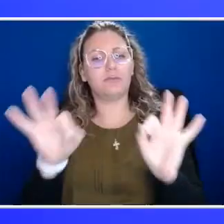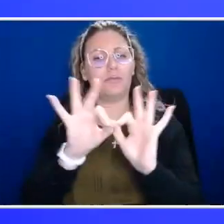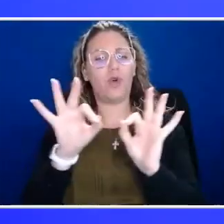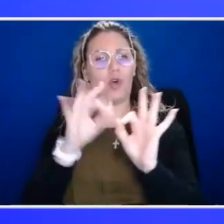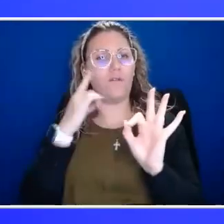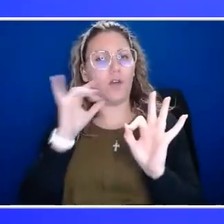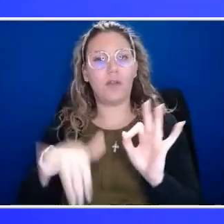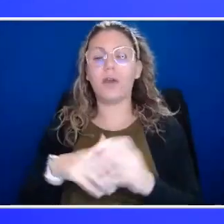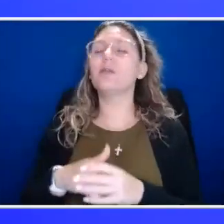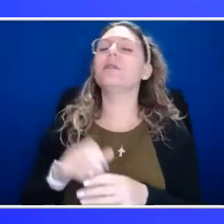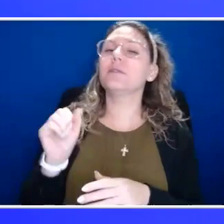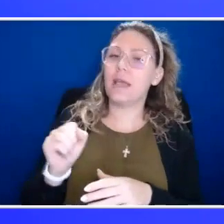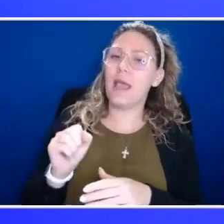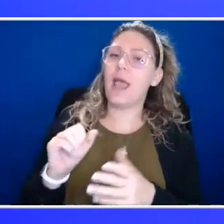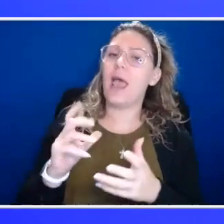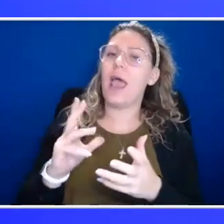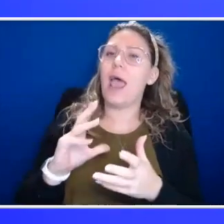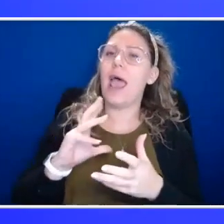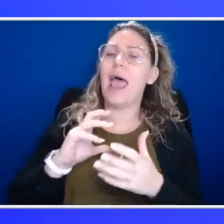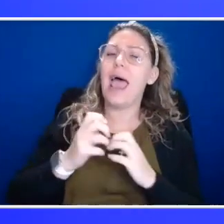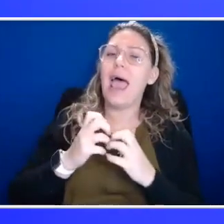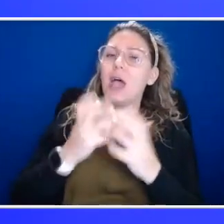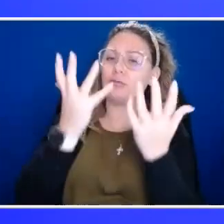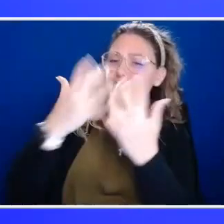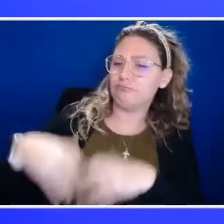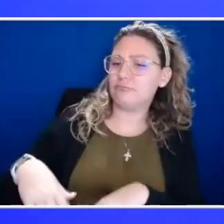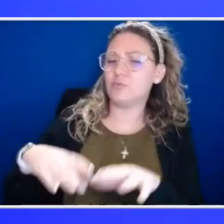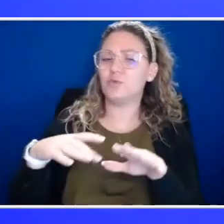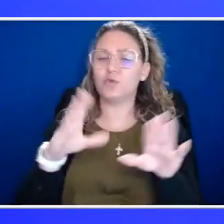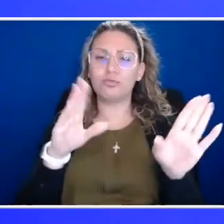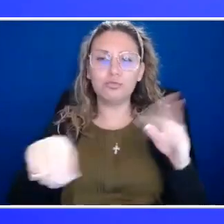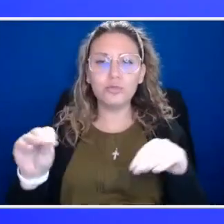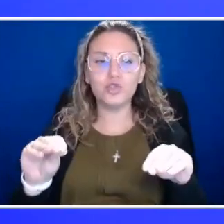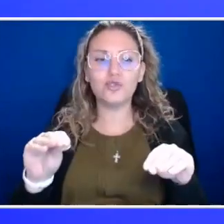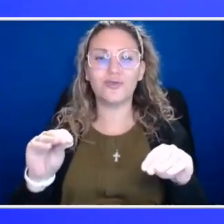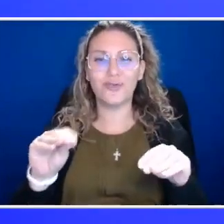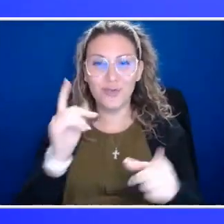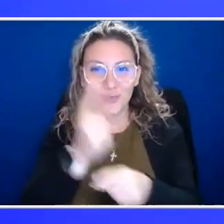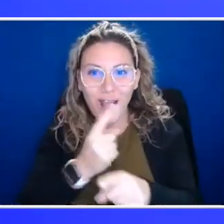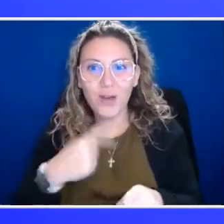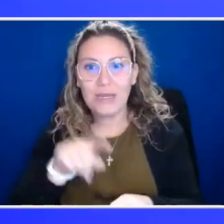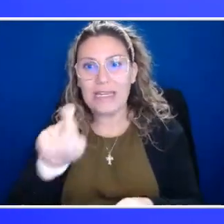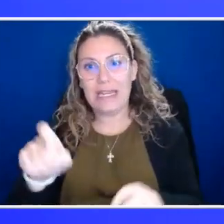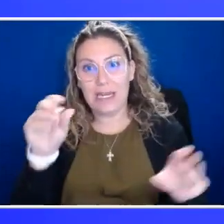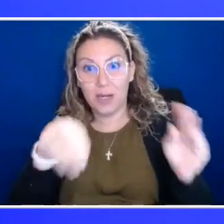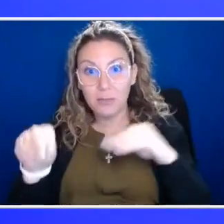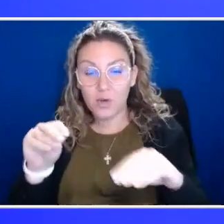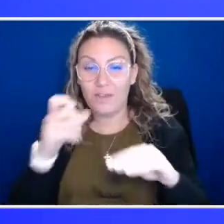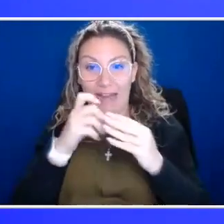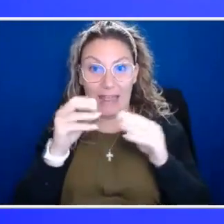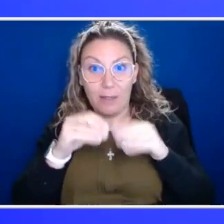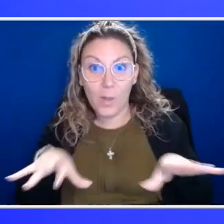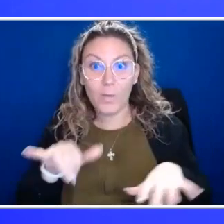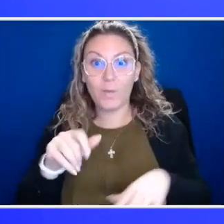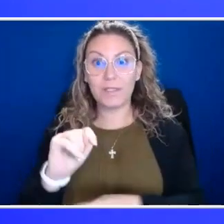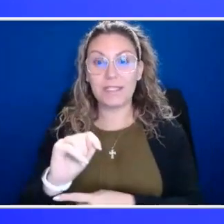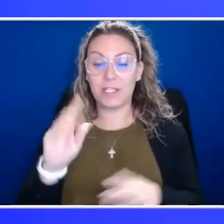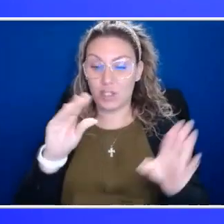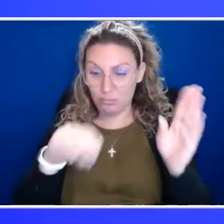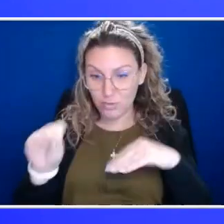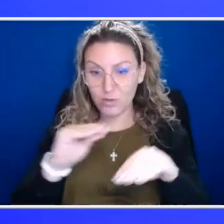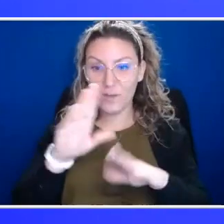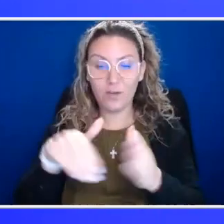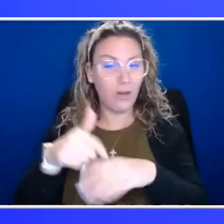can integrate and really just, move, like I say, right? I always say we have to move so we don't lose it, right? So moving all the time is going